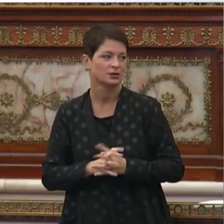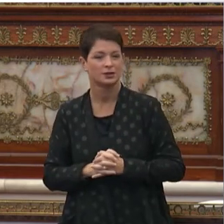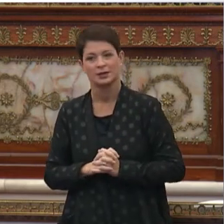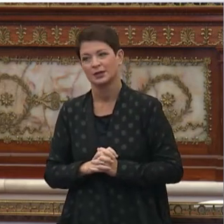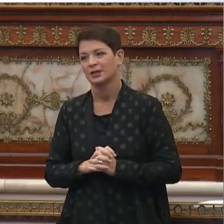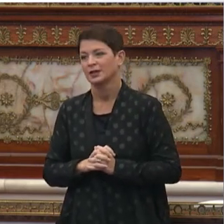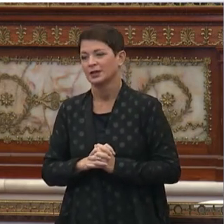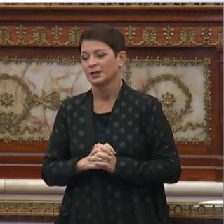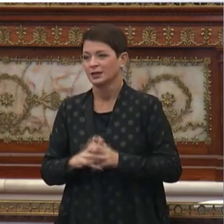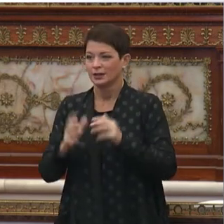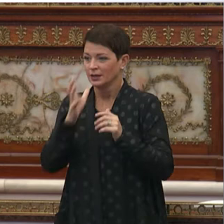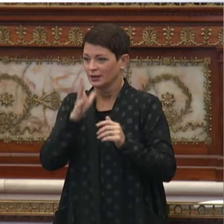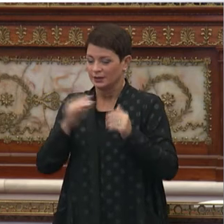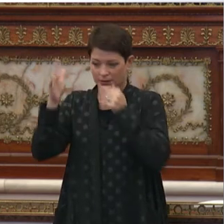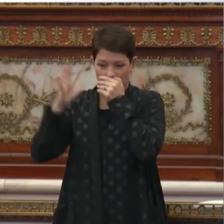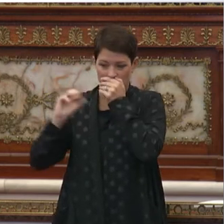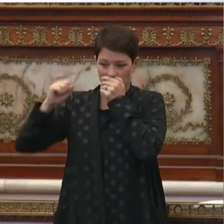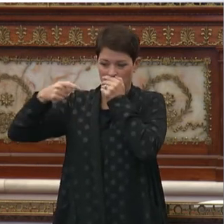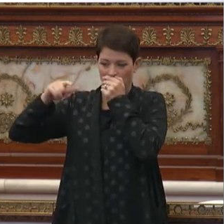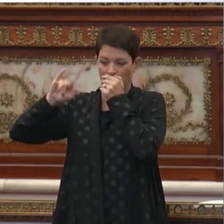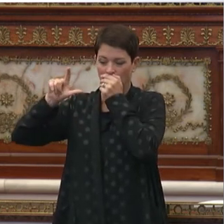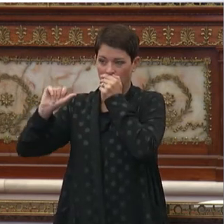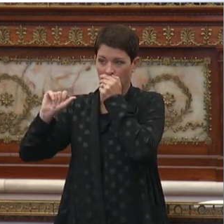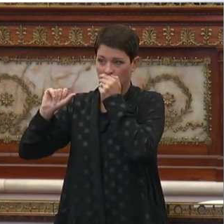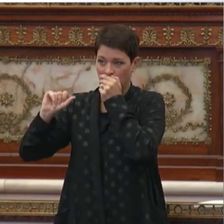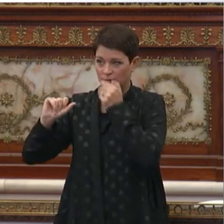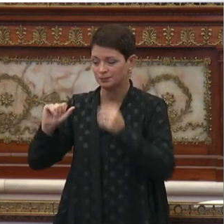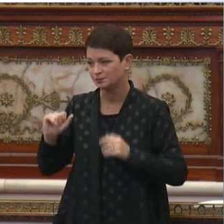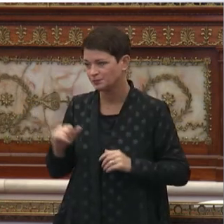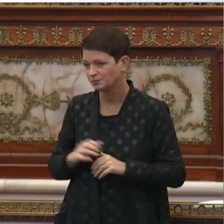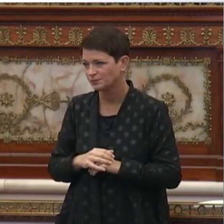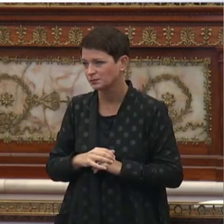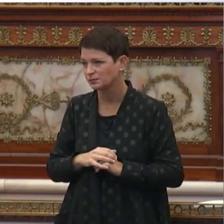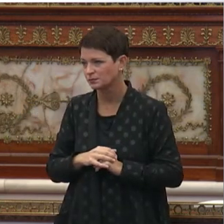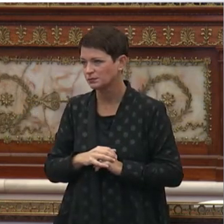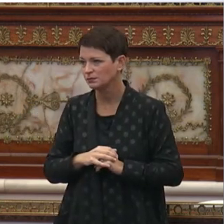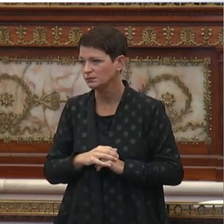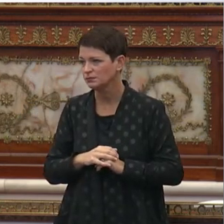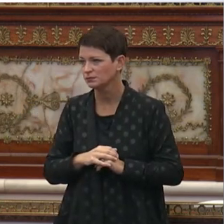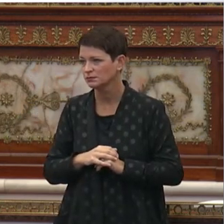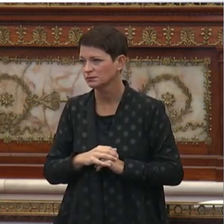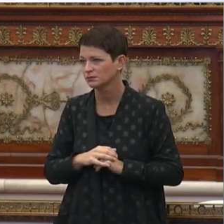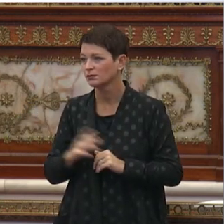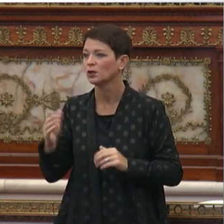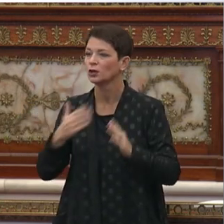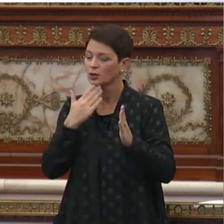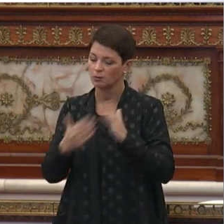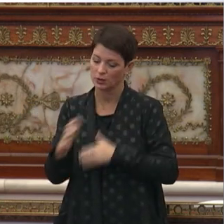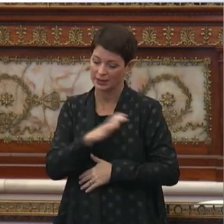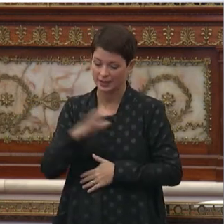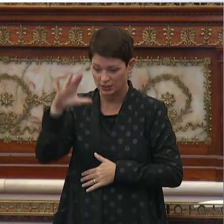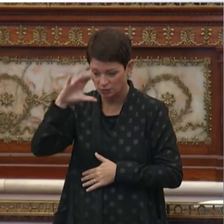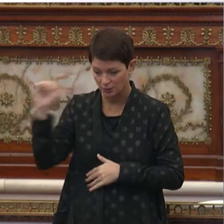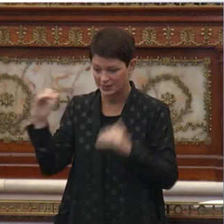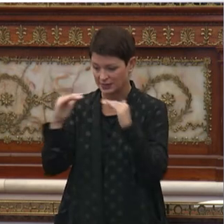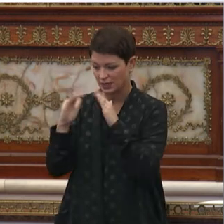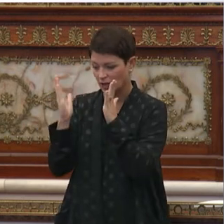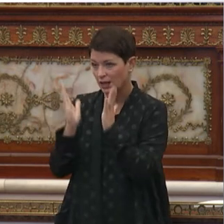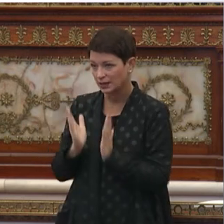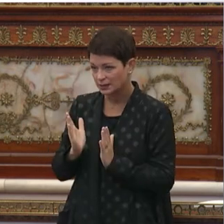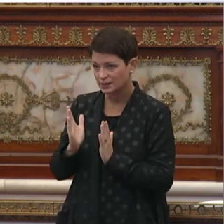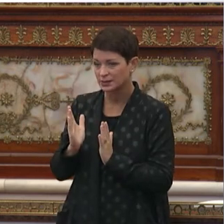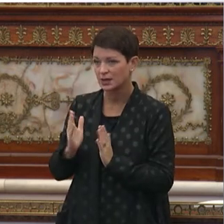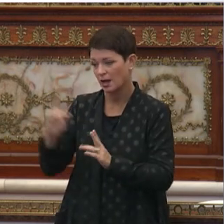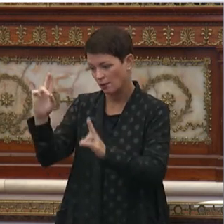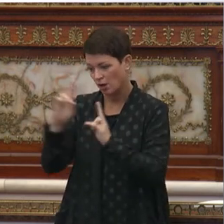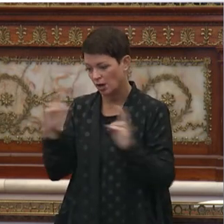Councilman Squilla. Good morning, Council President and colleagues.